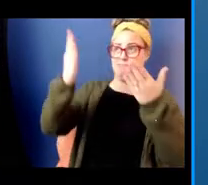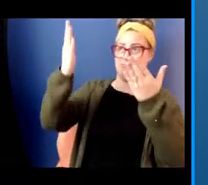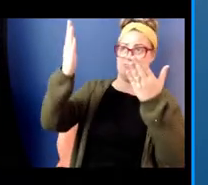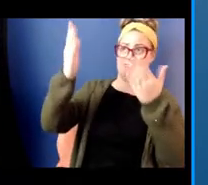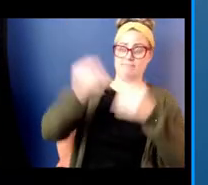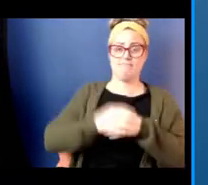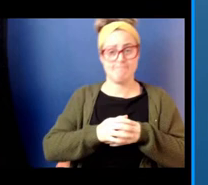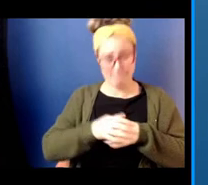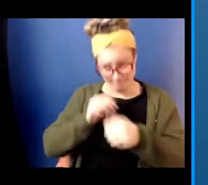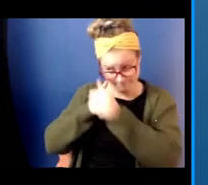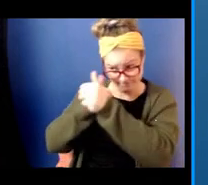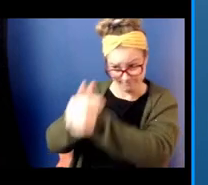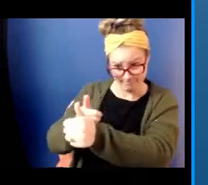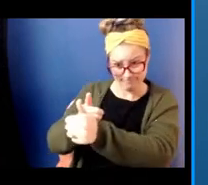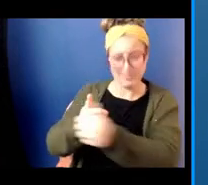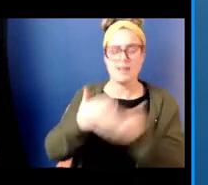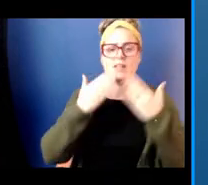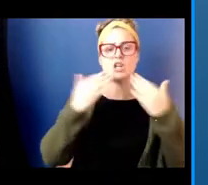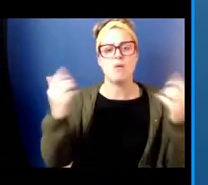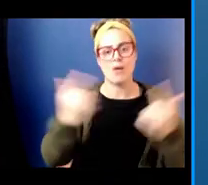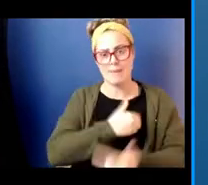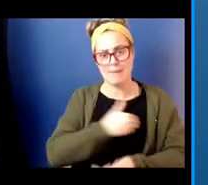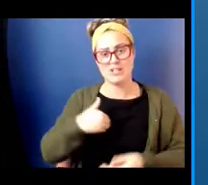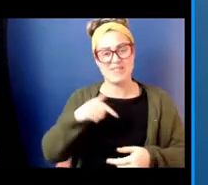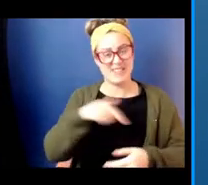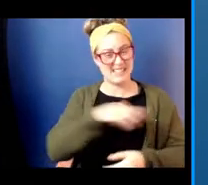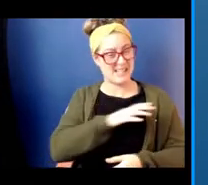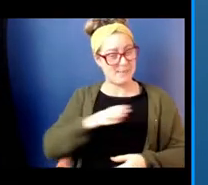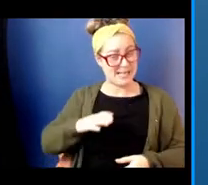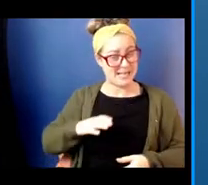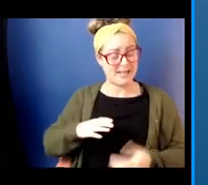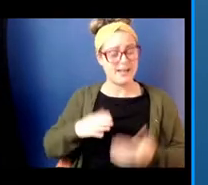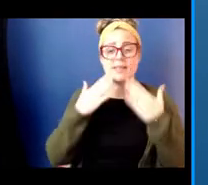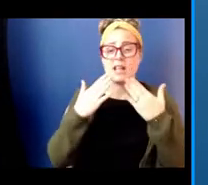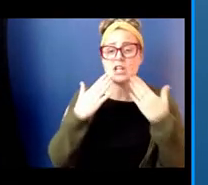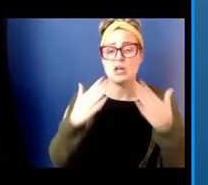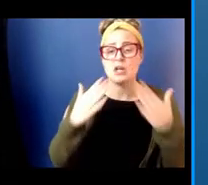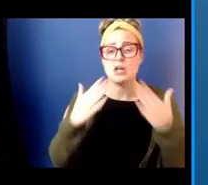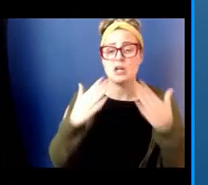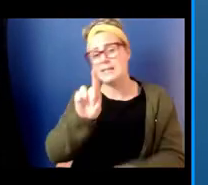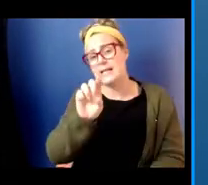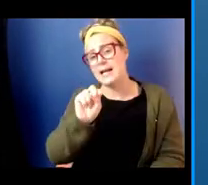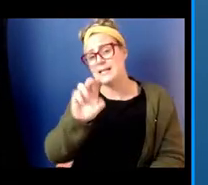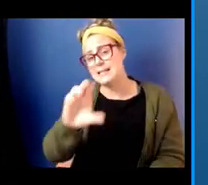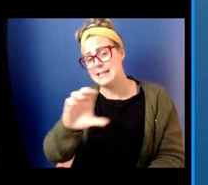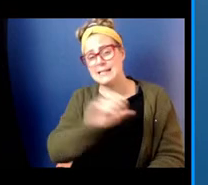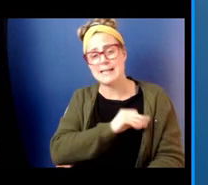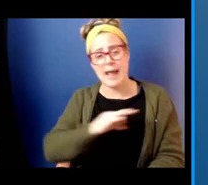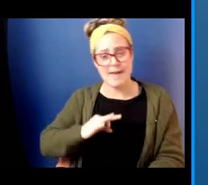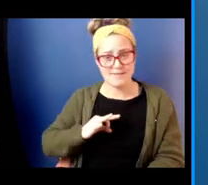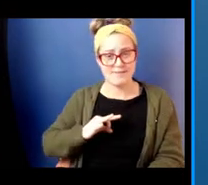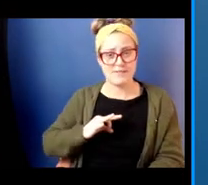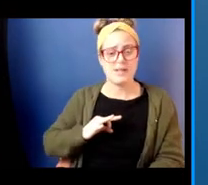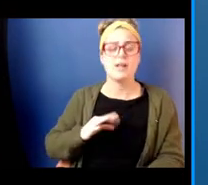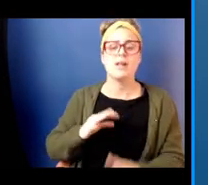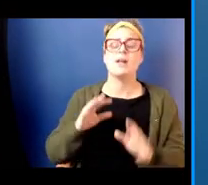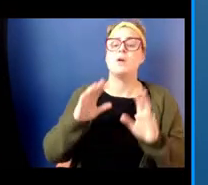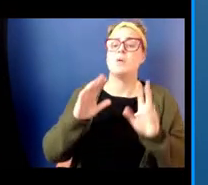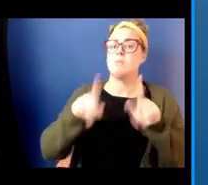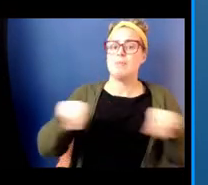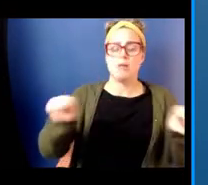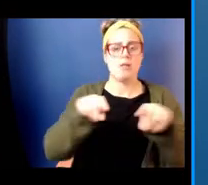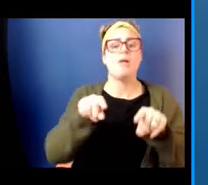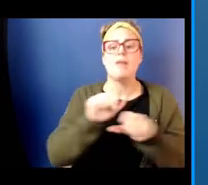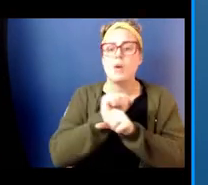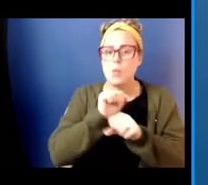want to thank all of also our DNC staff folks who work in after in day after